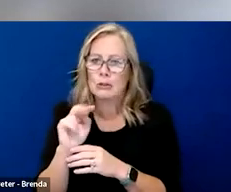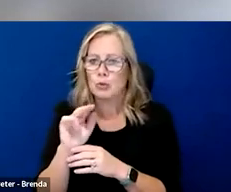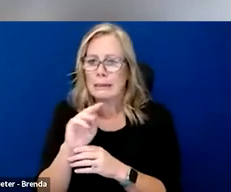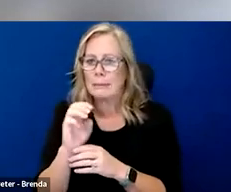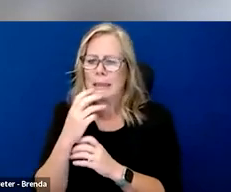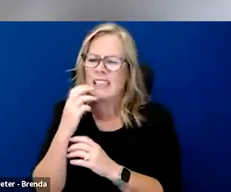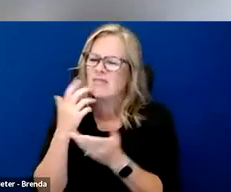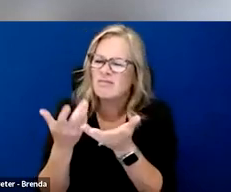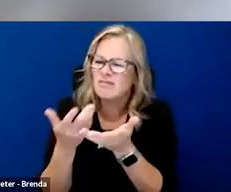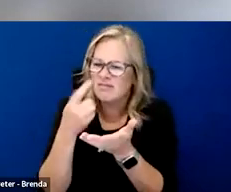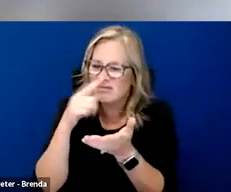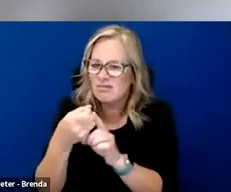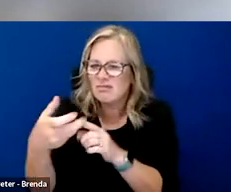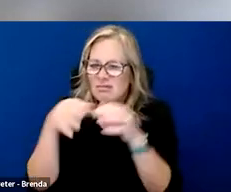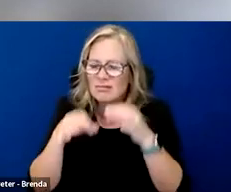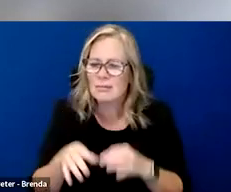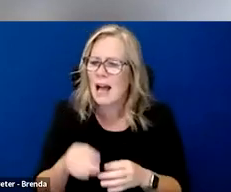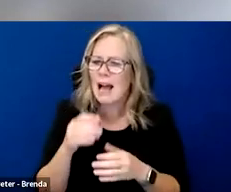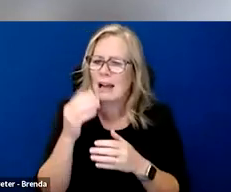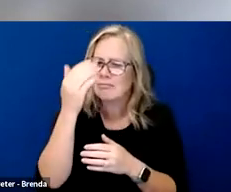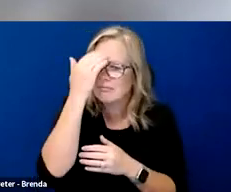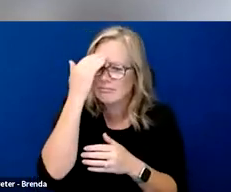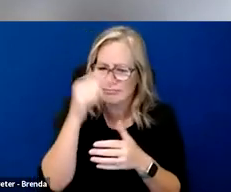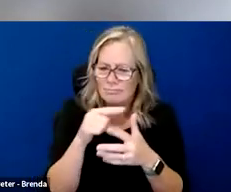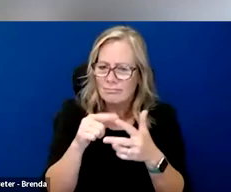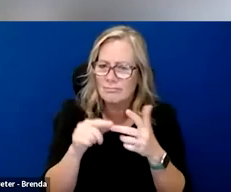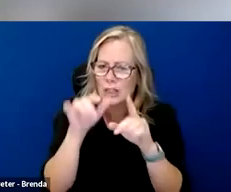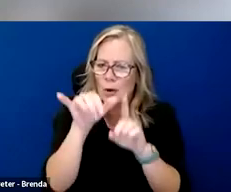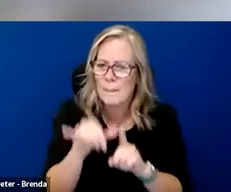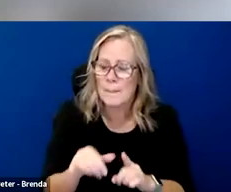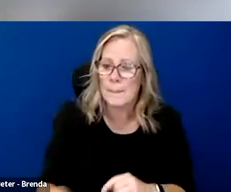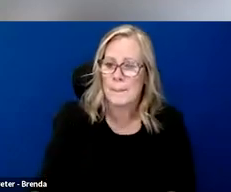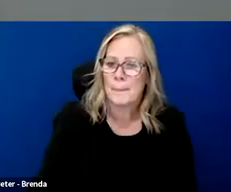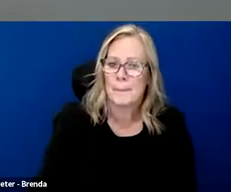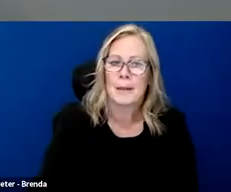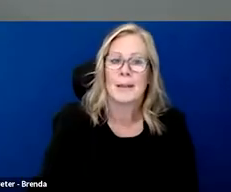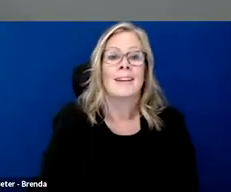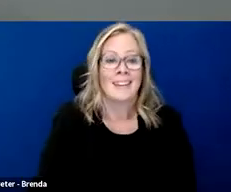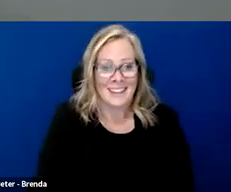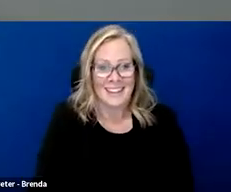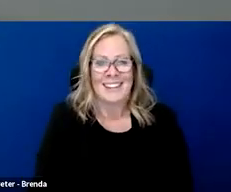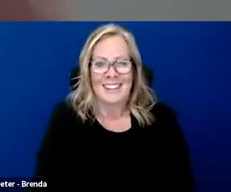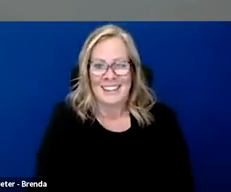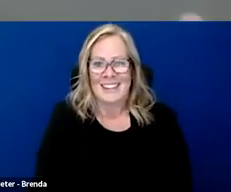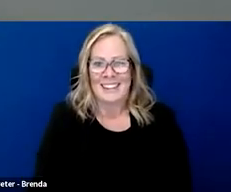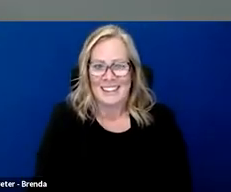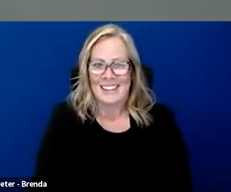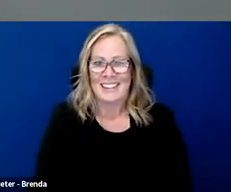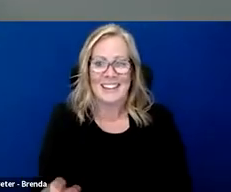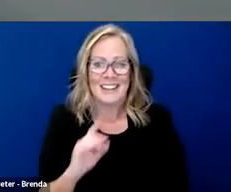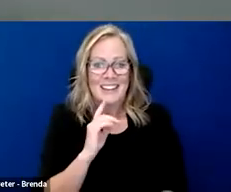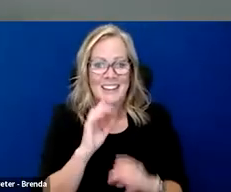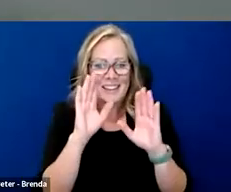is extreme heat? And what do we need to know about all these different terms that we hear? Totally, really great question. And I do want to start